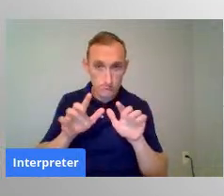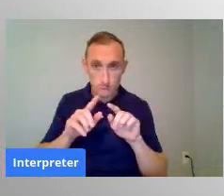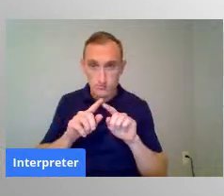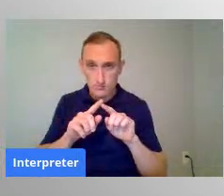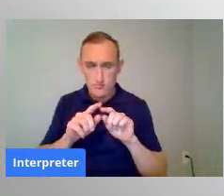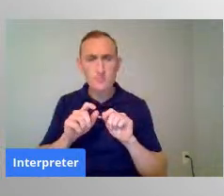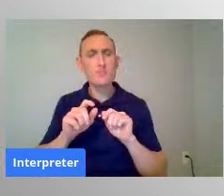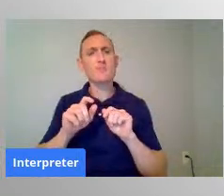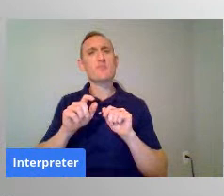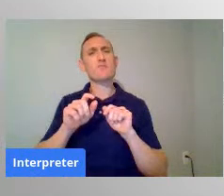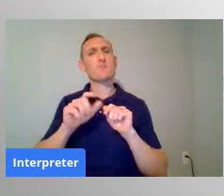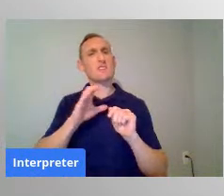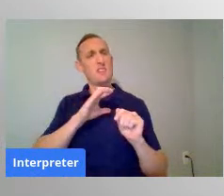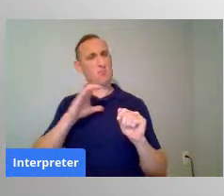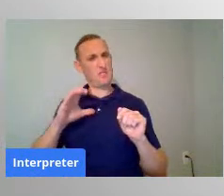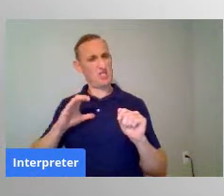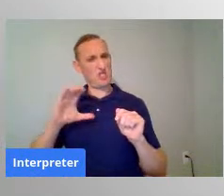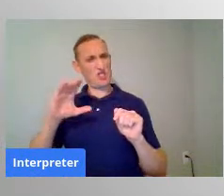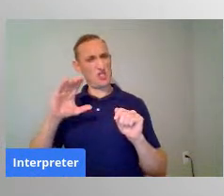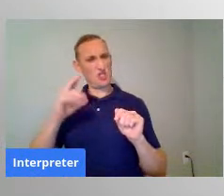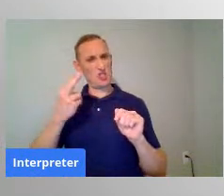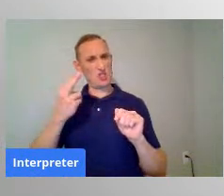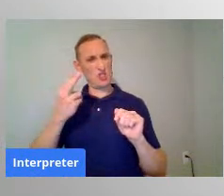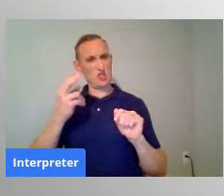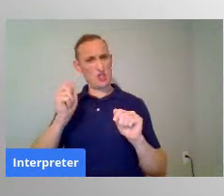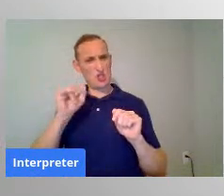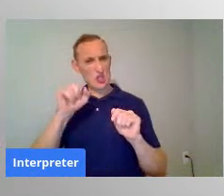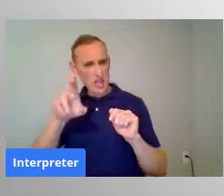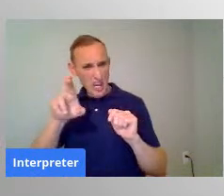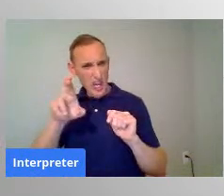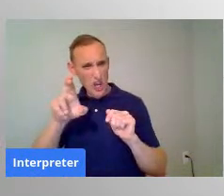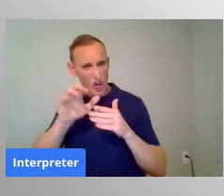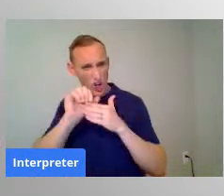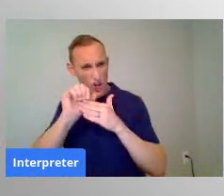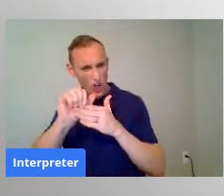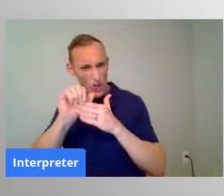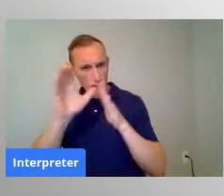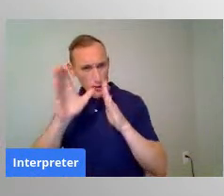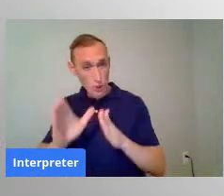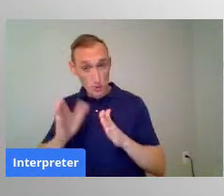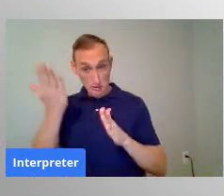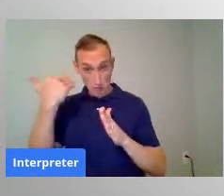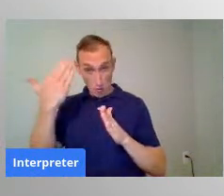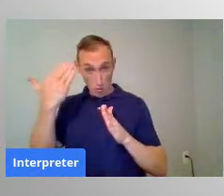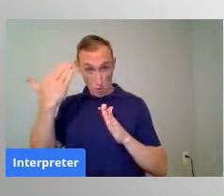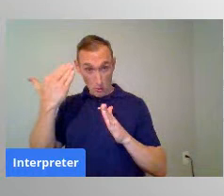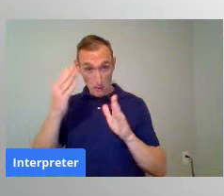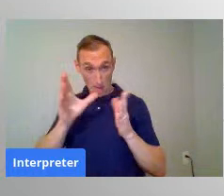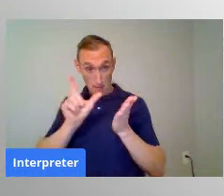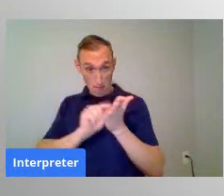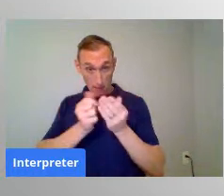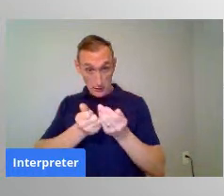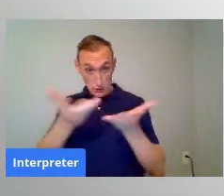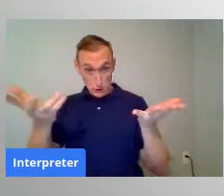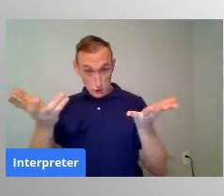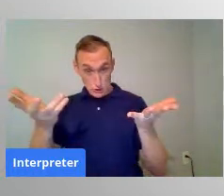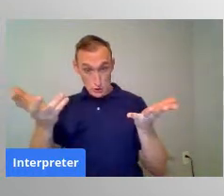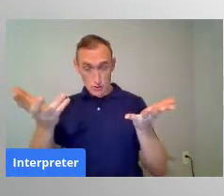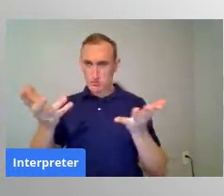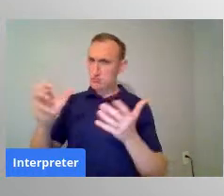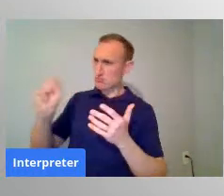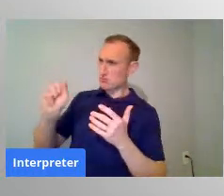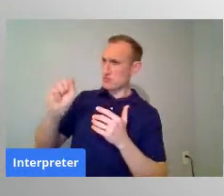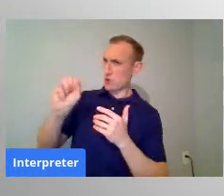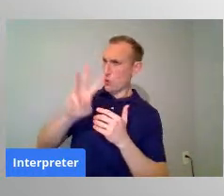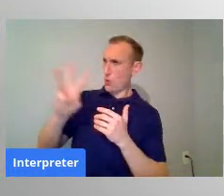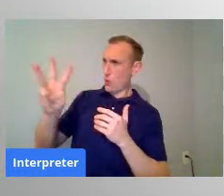publish our committee chairs in the past? Yeah, it's on the website. Okay. Oh, you mean the chairs? And the committee members is,